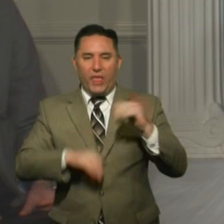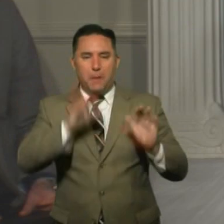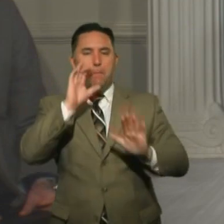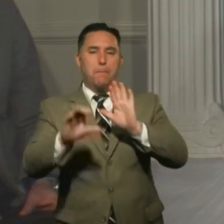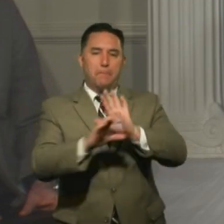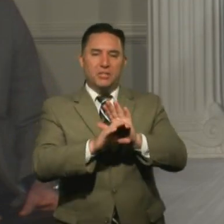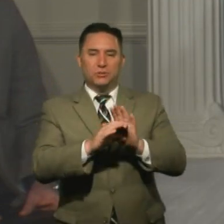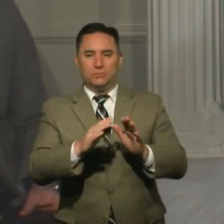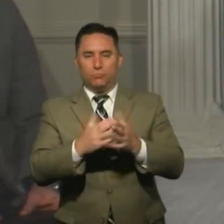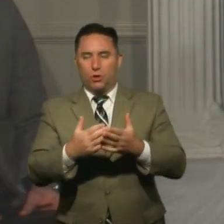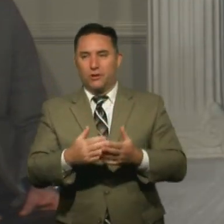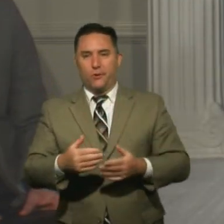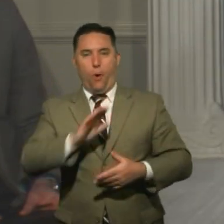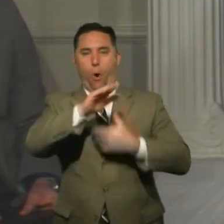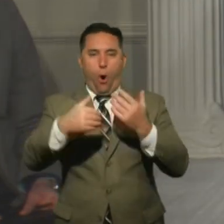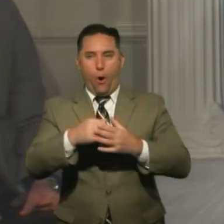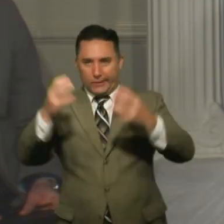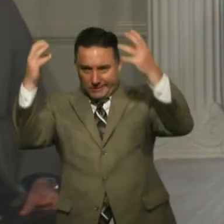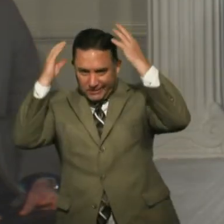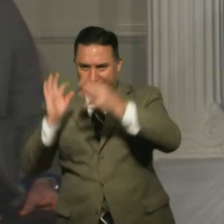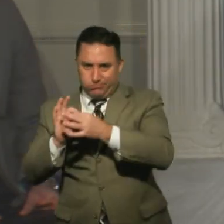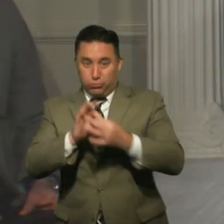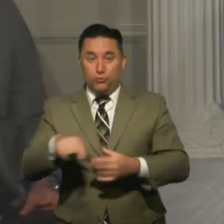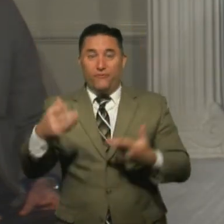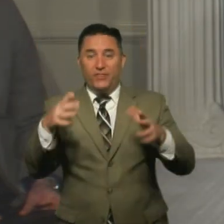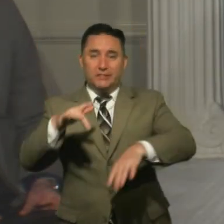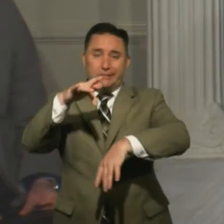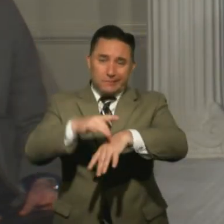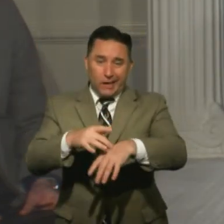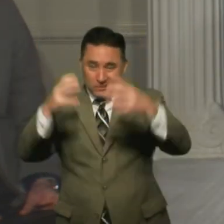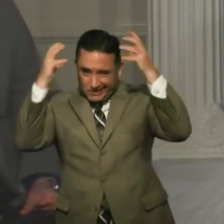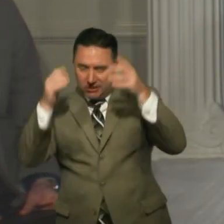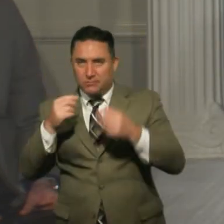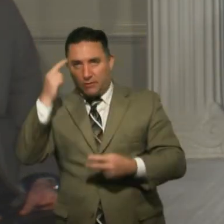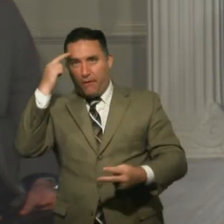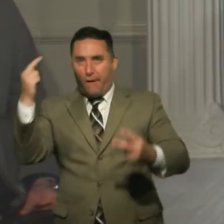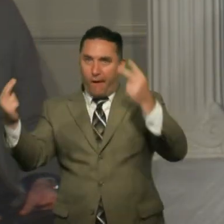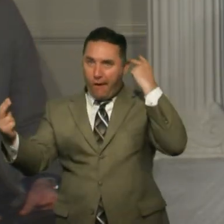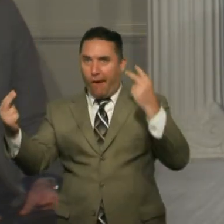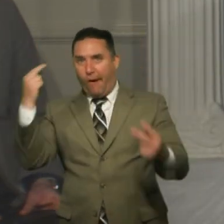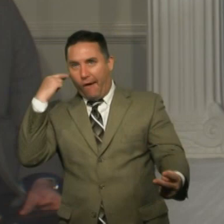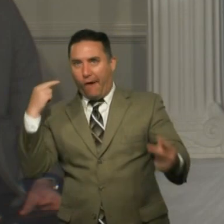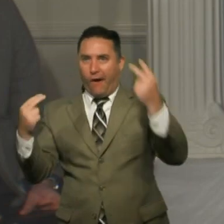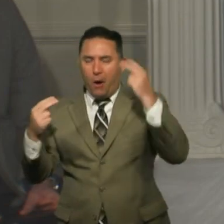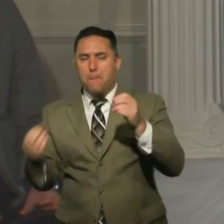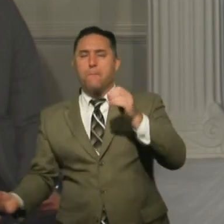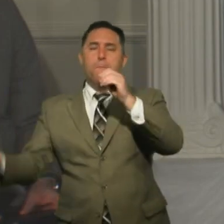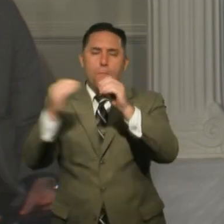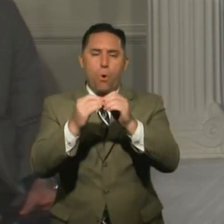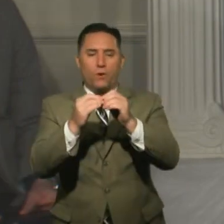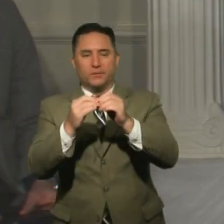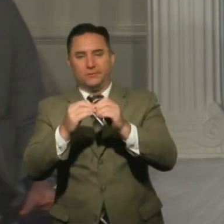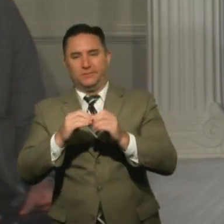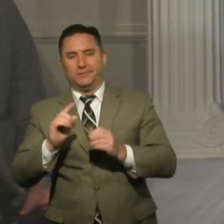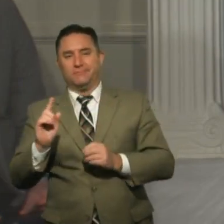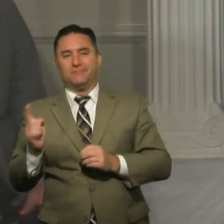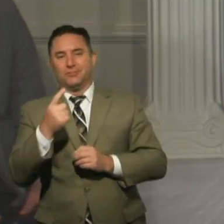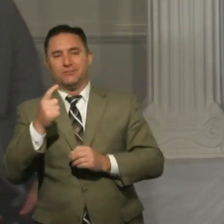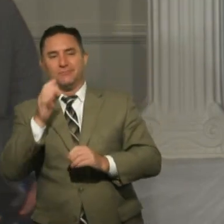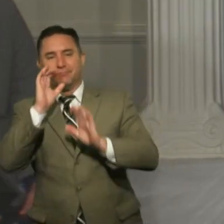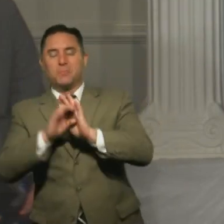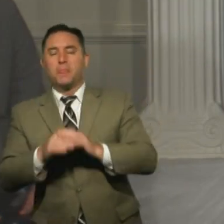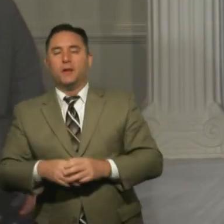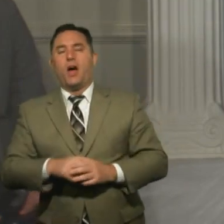you think of all that Disney related. And if you've been to Disney, you have memories flooding back. It represents more than that. So I have another